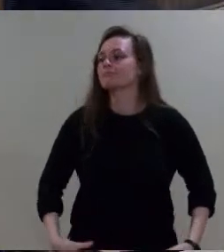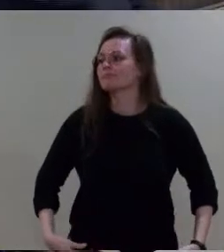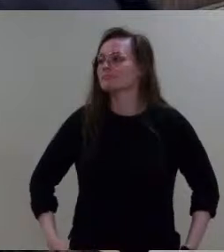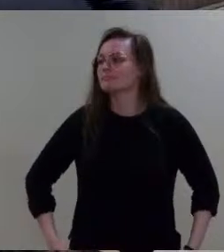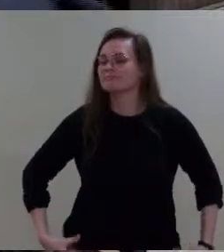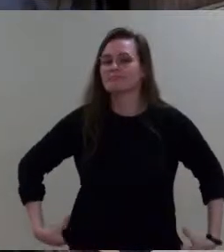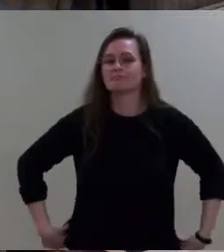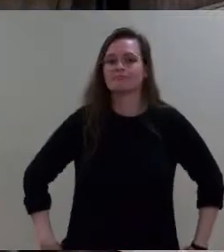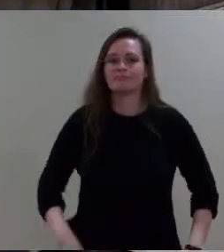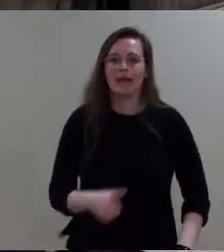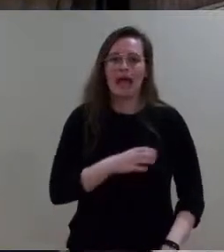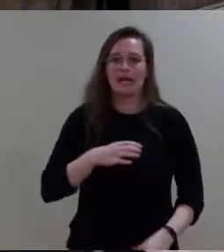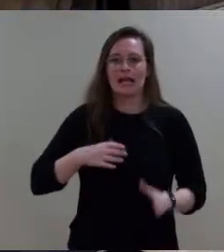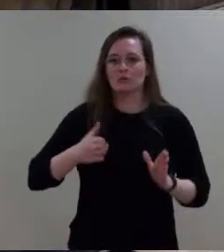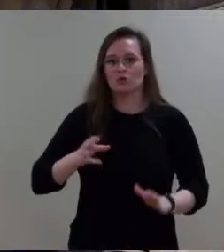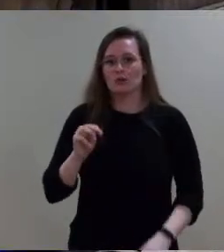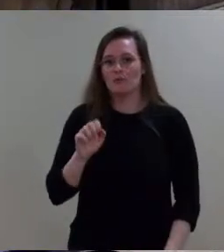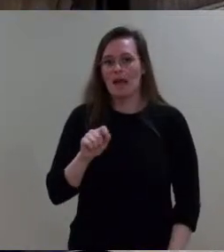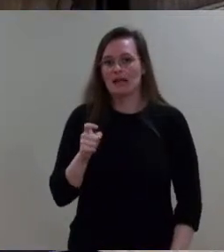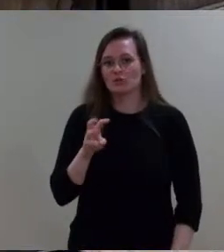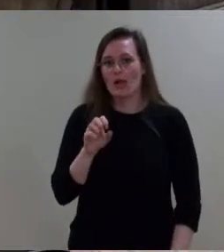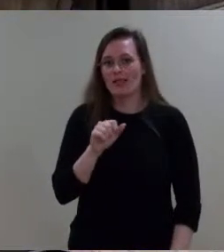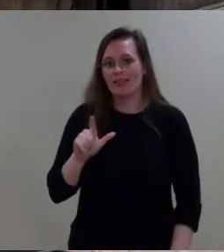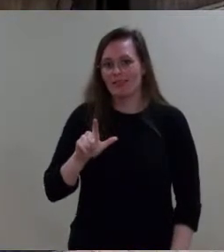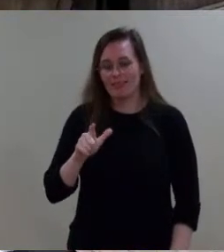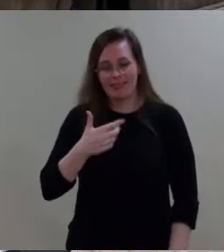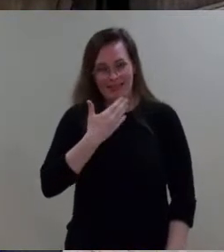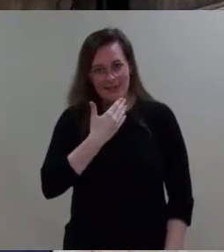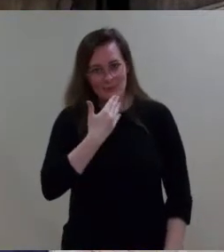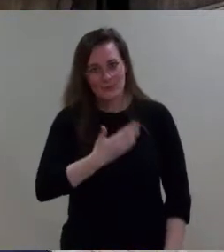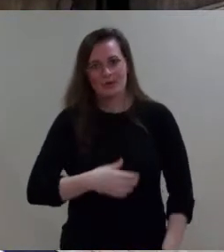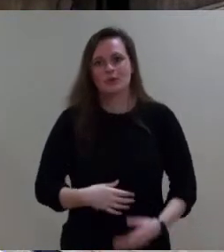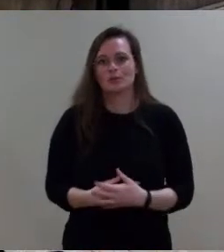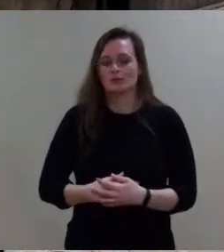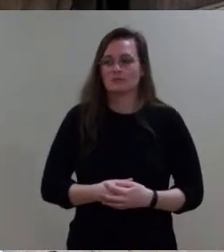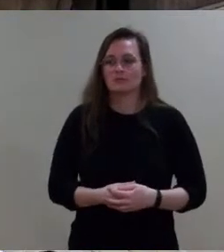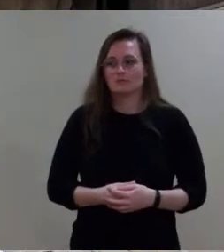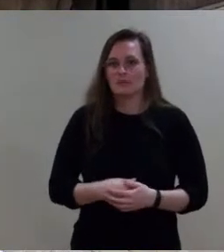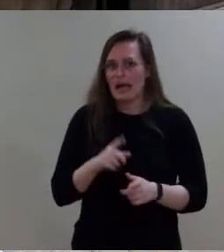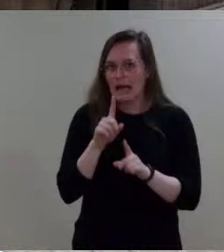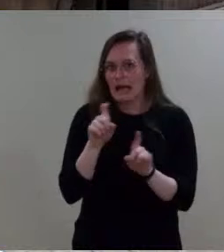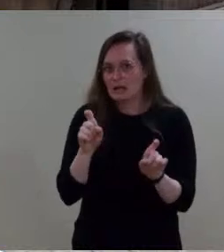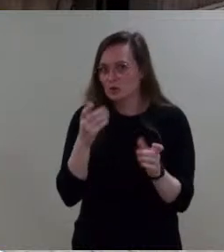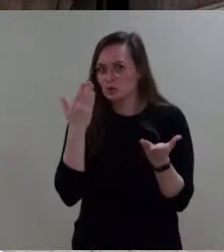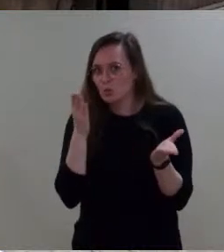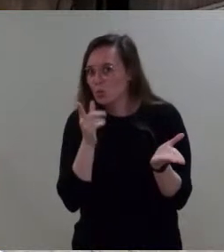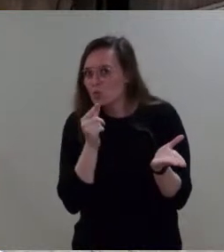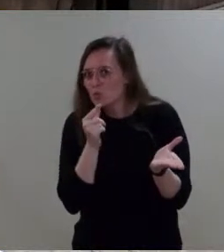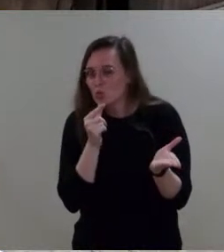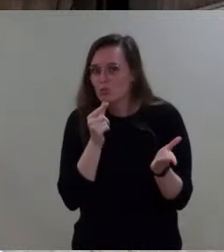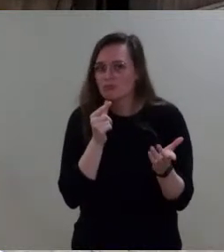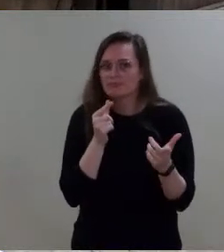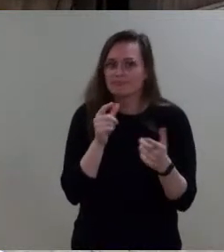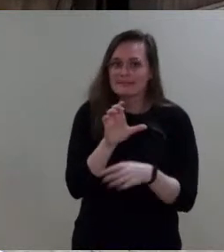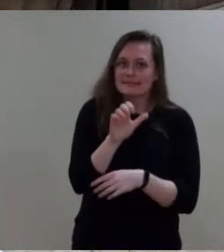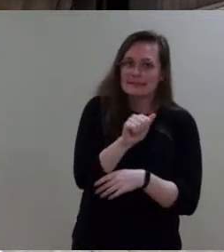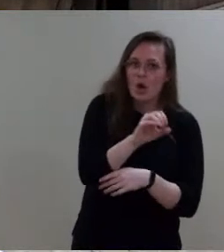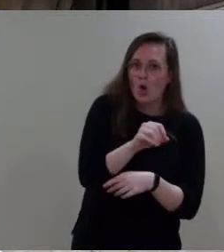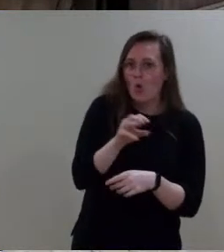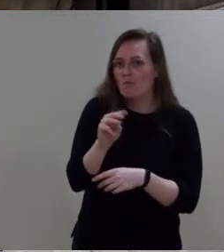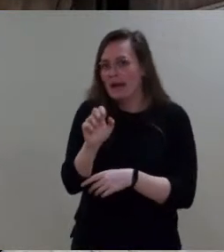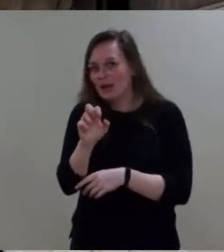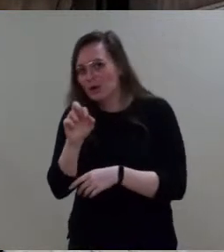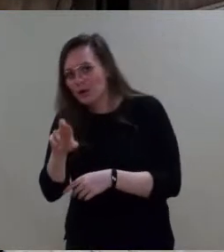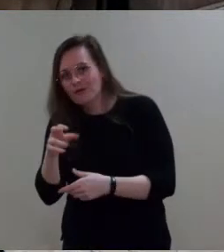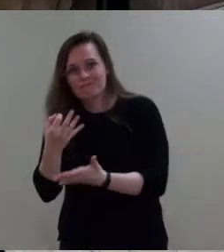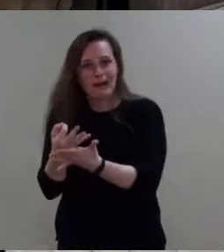Councillor Maxwell. Well, thank you. I'm not sure who can answer this question, maybe the mayor or the CAO or the finance